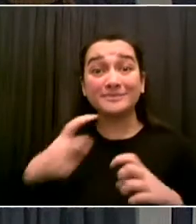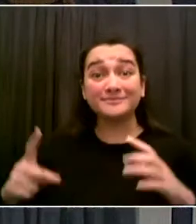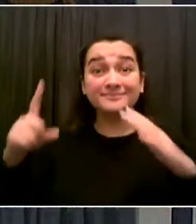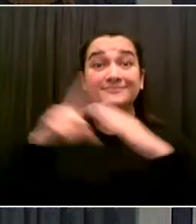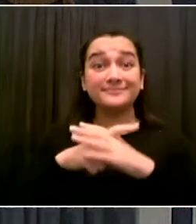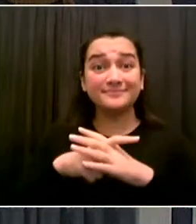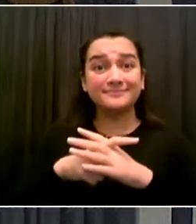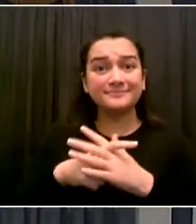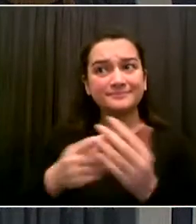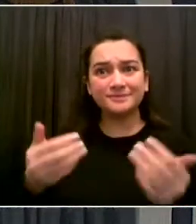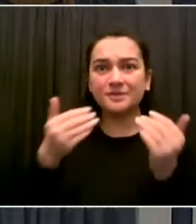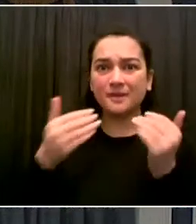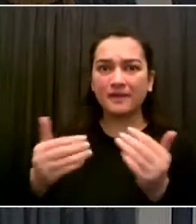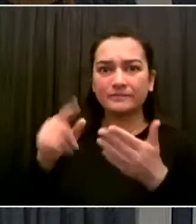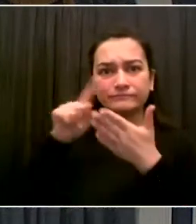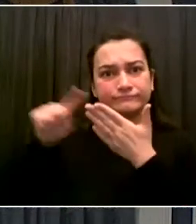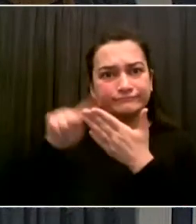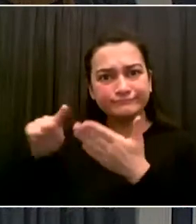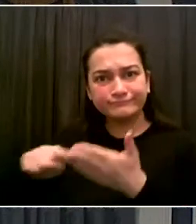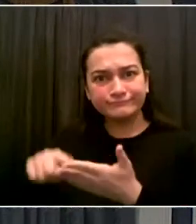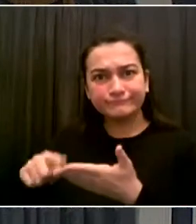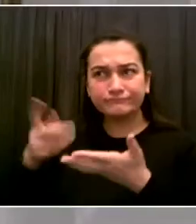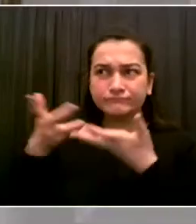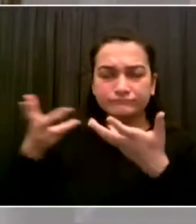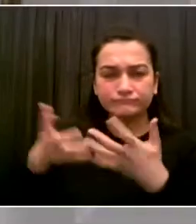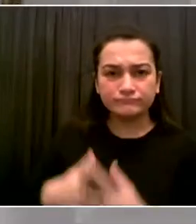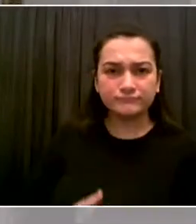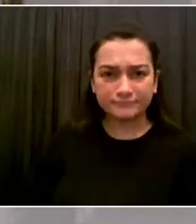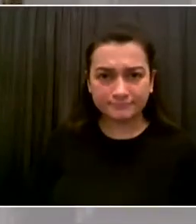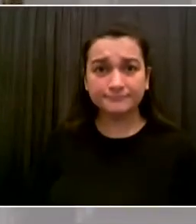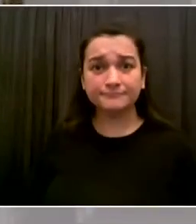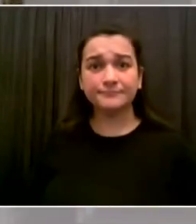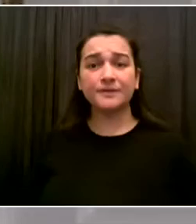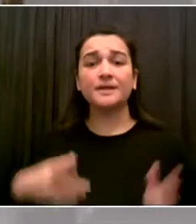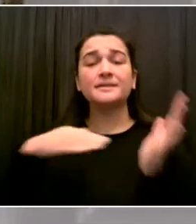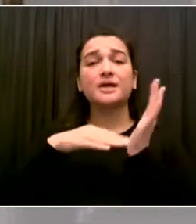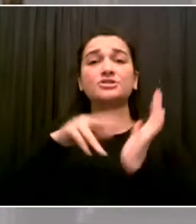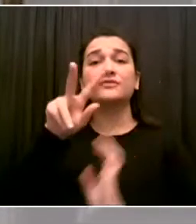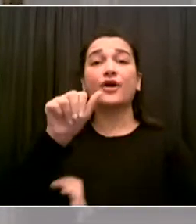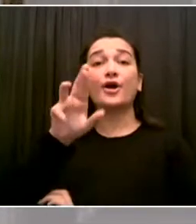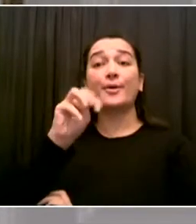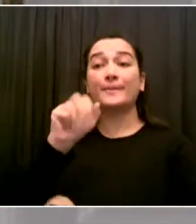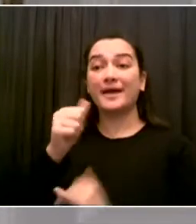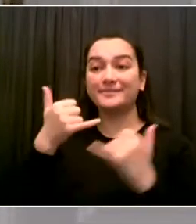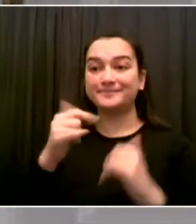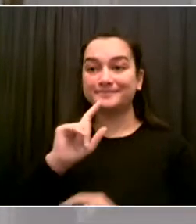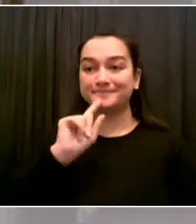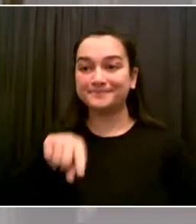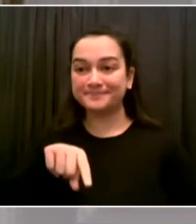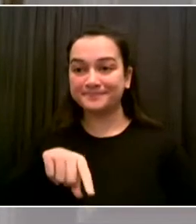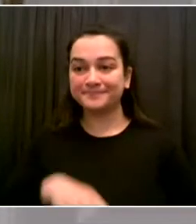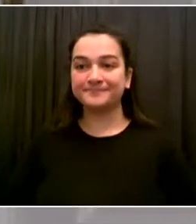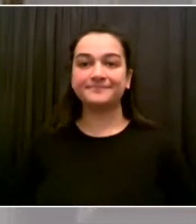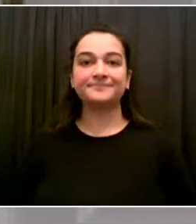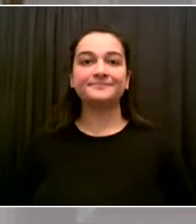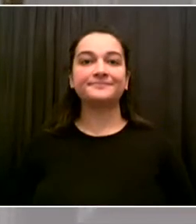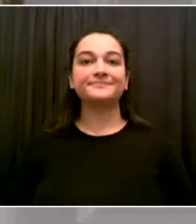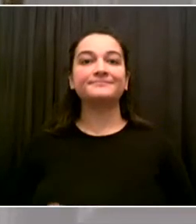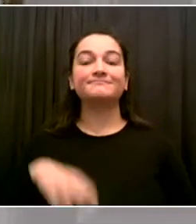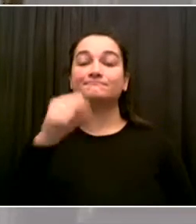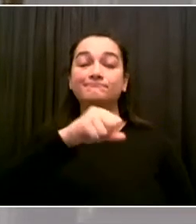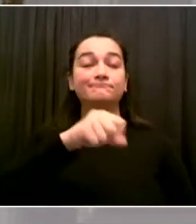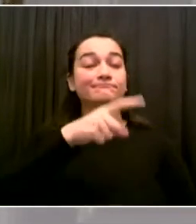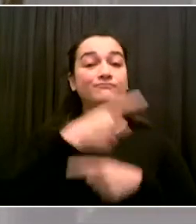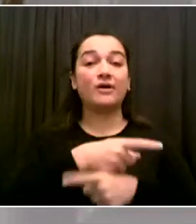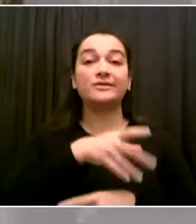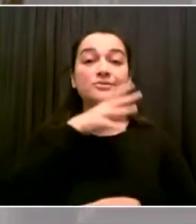Great. Thank you very much, Andrew, for the question. And what you say is exactly what the challenge is.